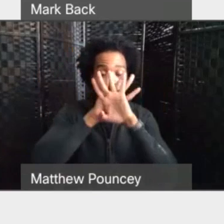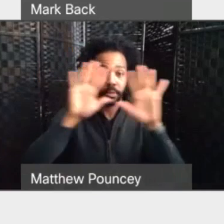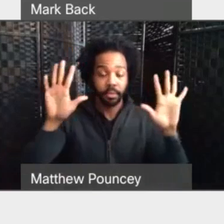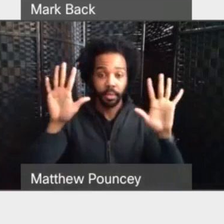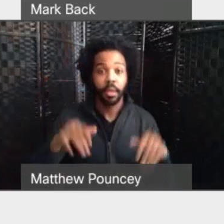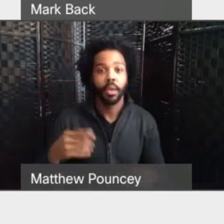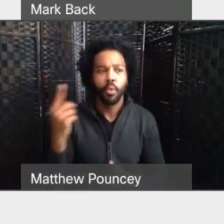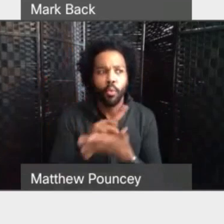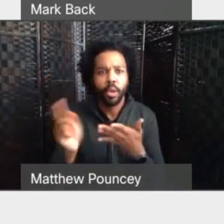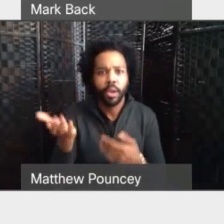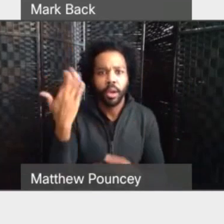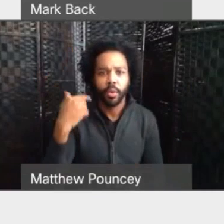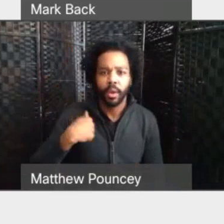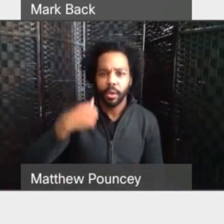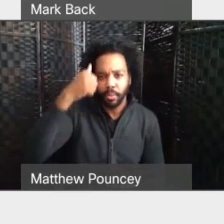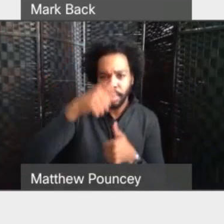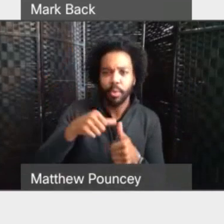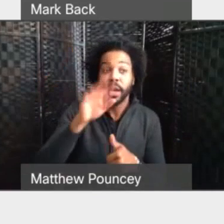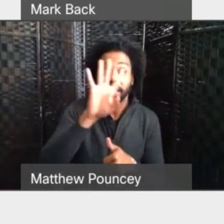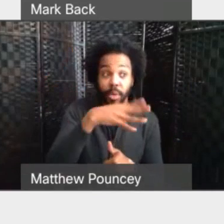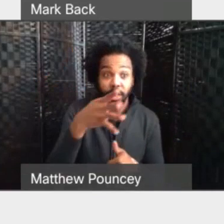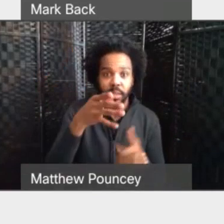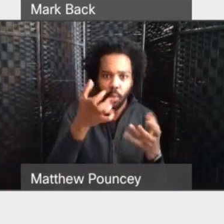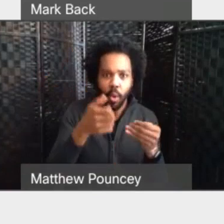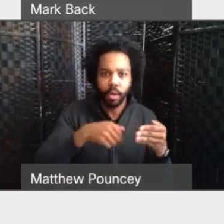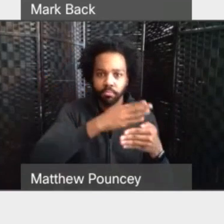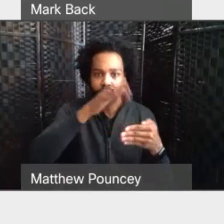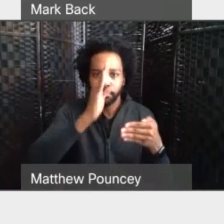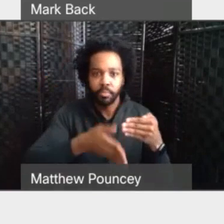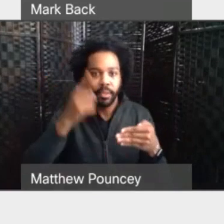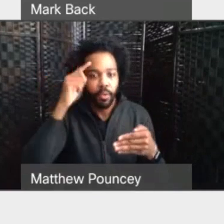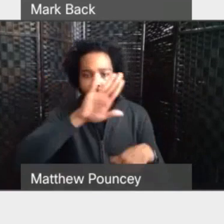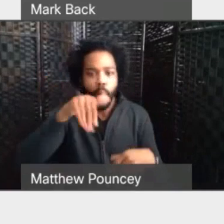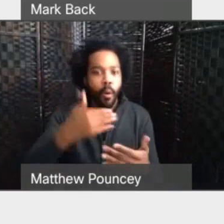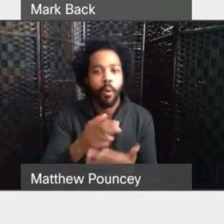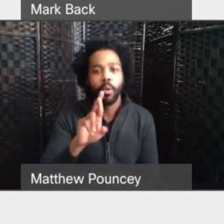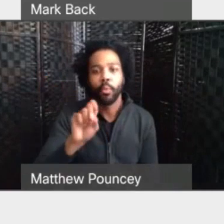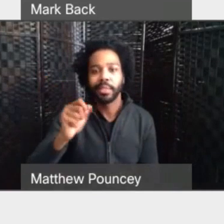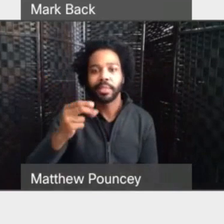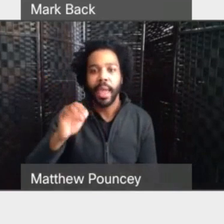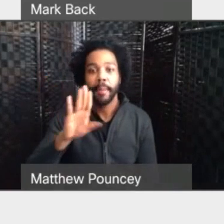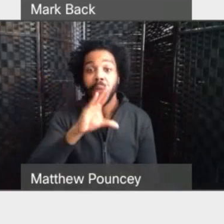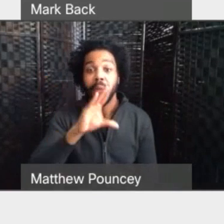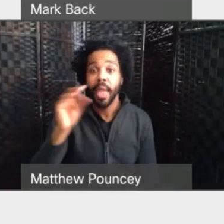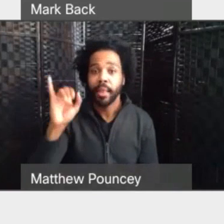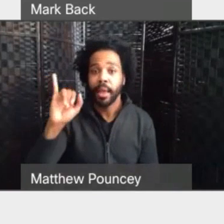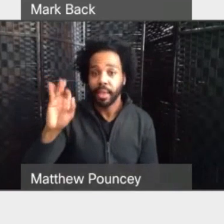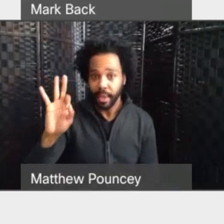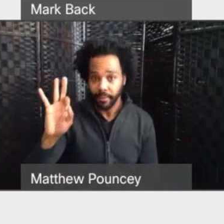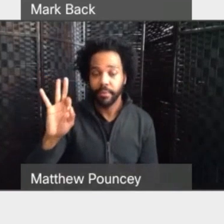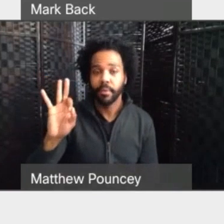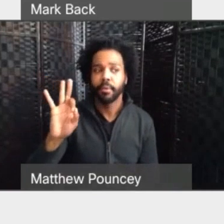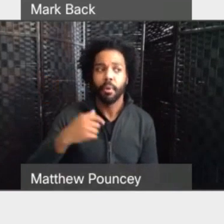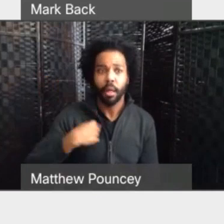was that a spreadsheet be completed for all ResHabs and ICFs. And I think we were